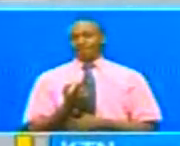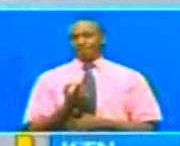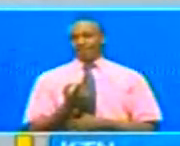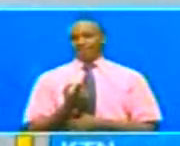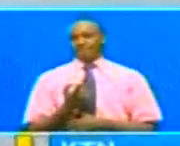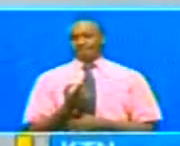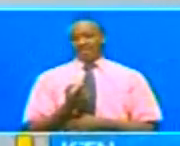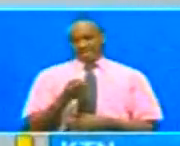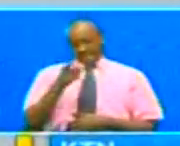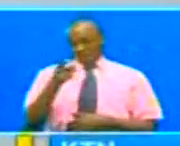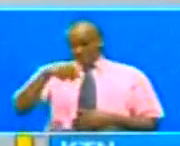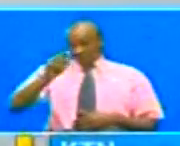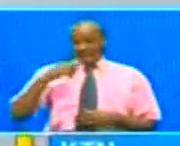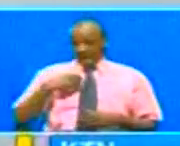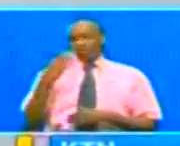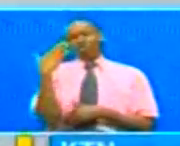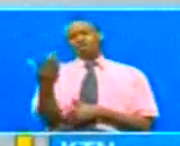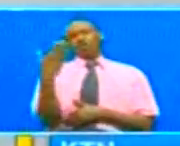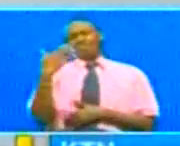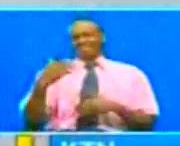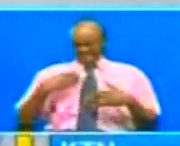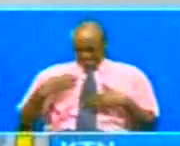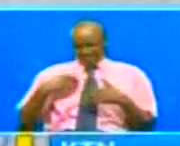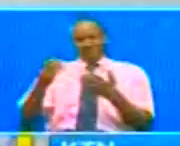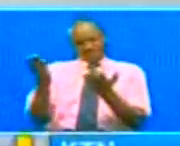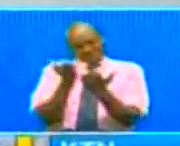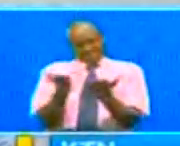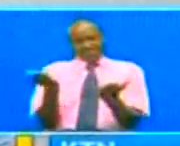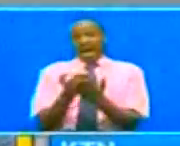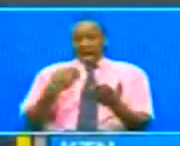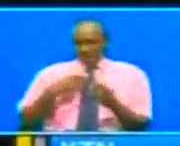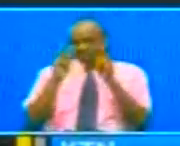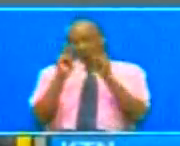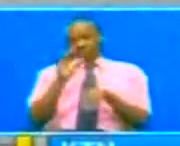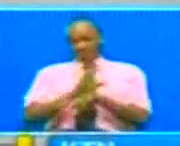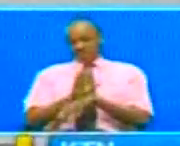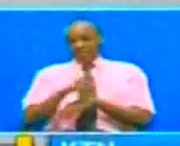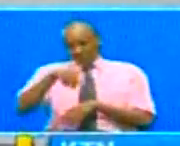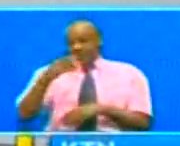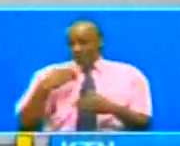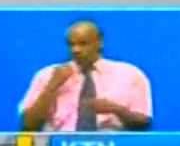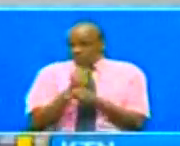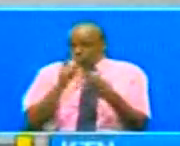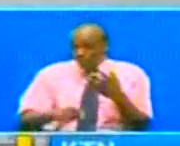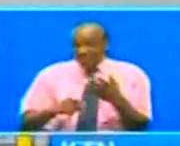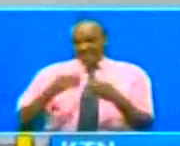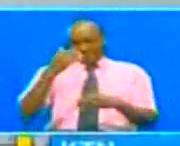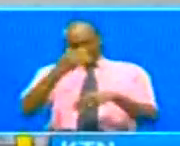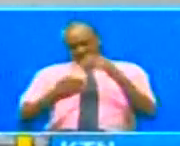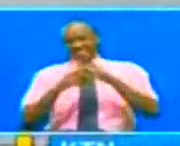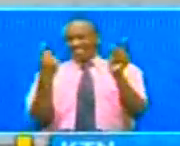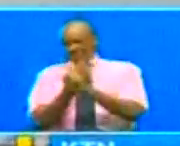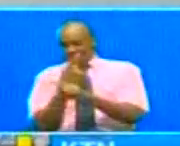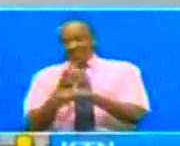The lead is in possession of the damning documents that suggest that the Catholic Church in Kisumu has undertaken the construction of several